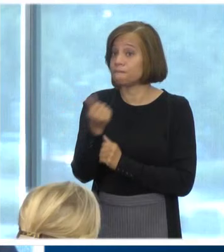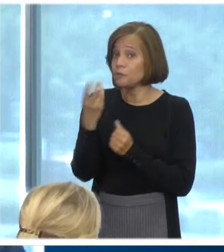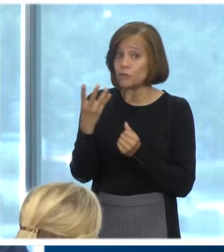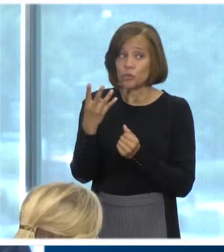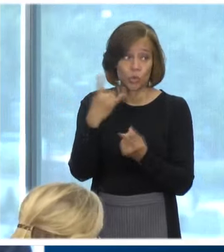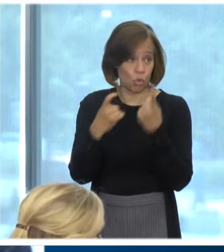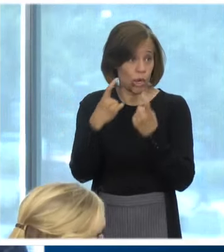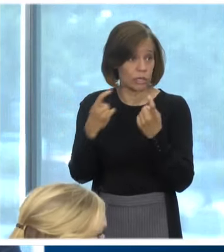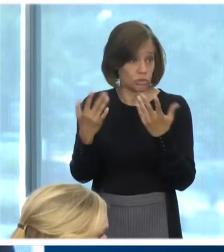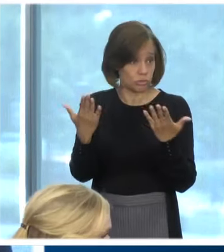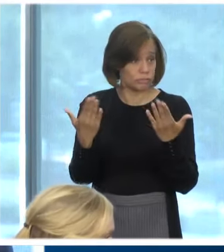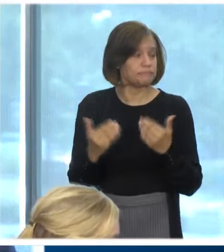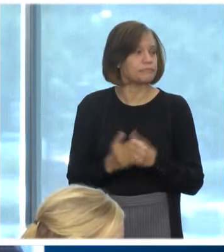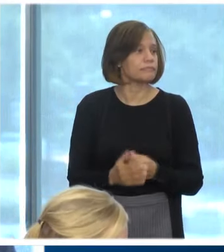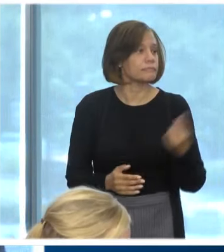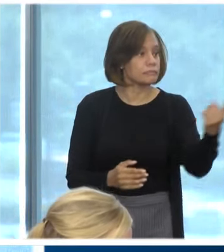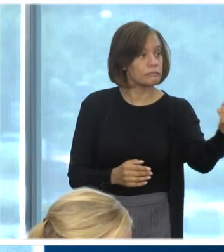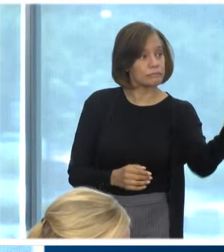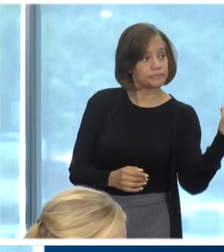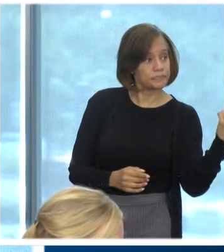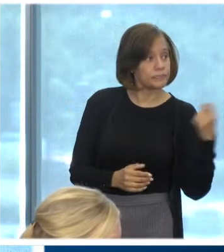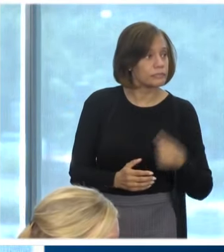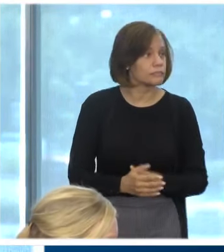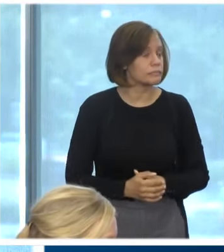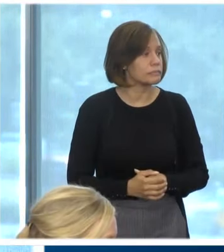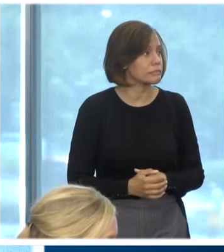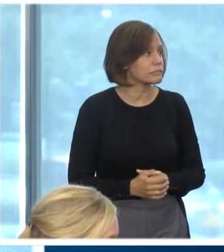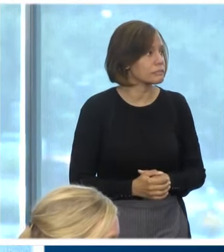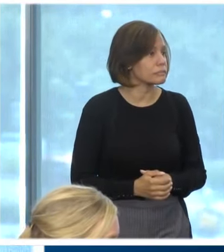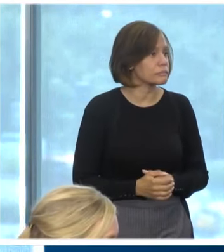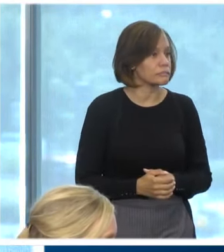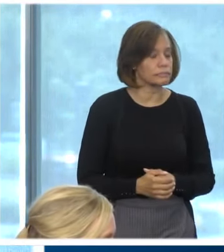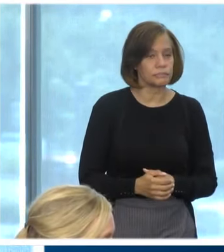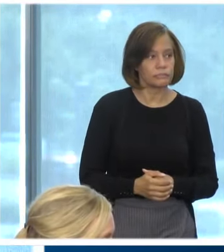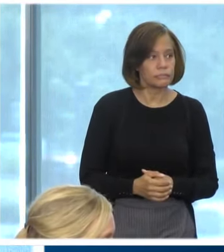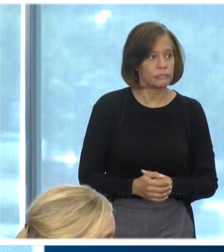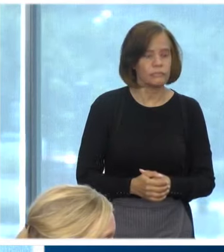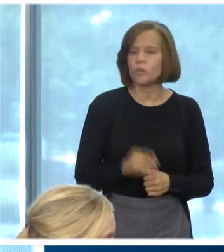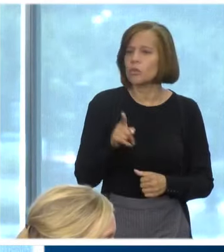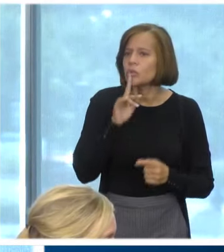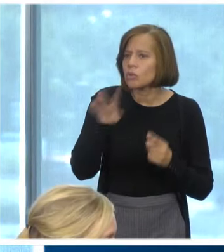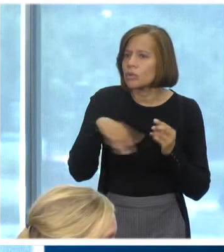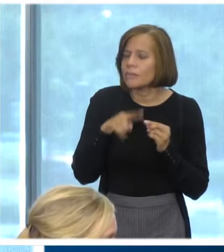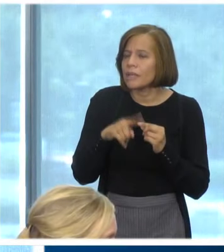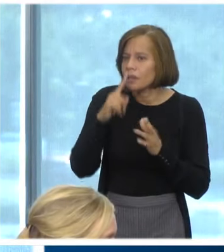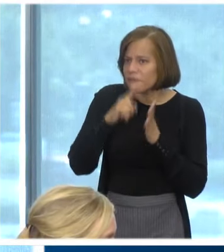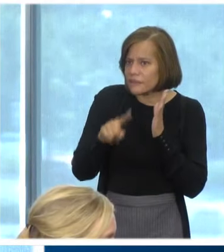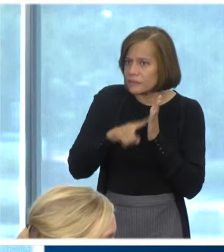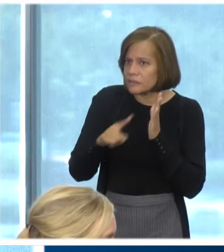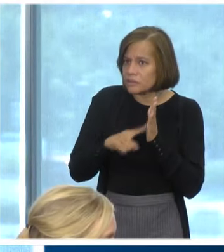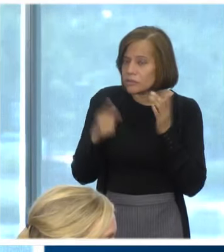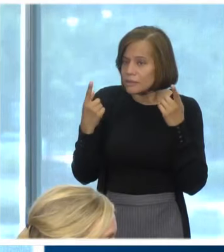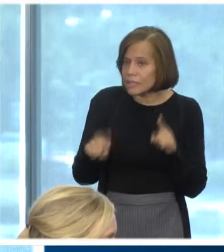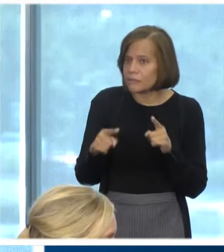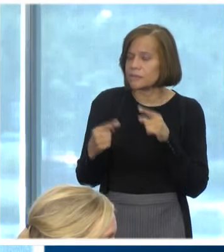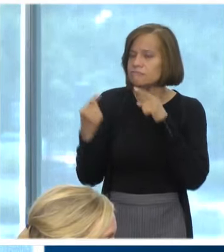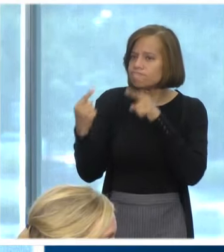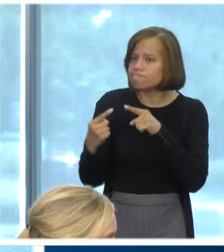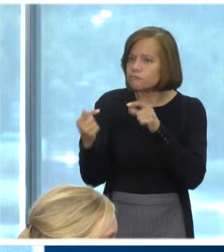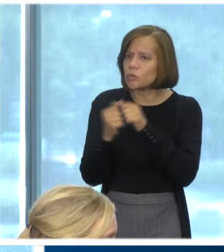questions. Yes? You talked about this investigation that's been going on now and the struggles with